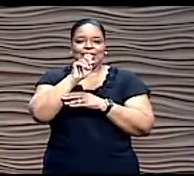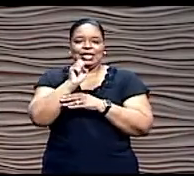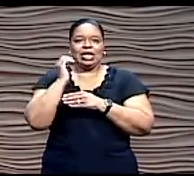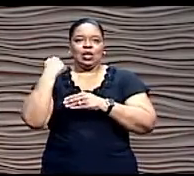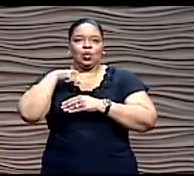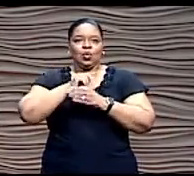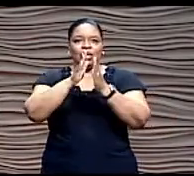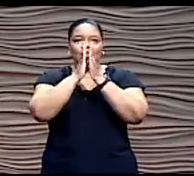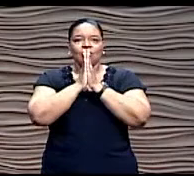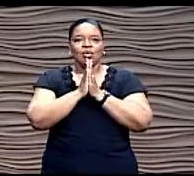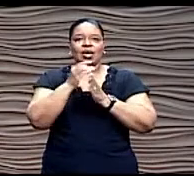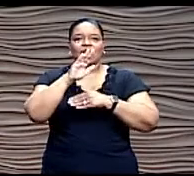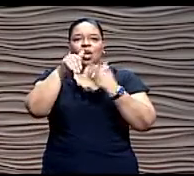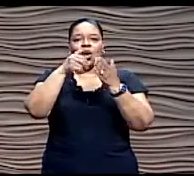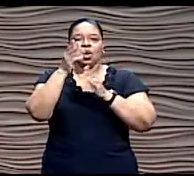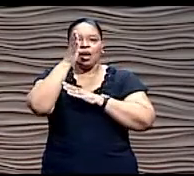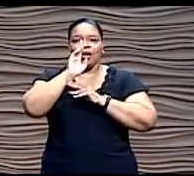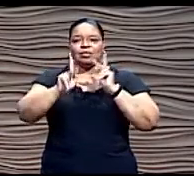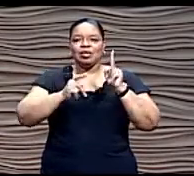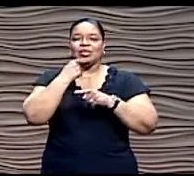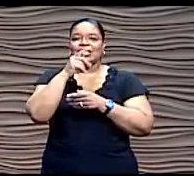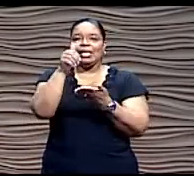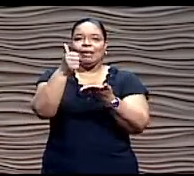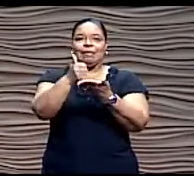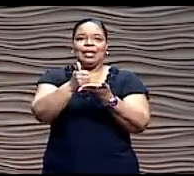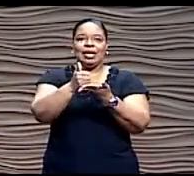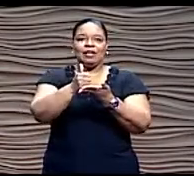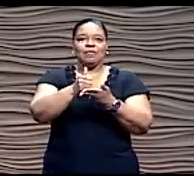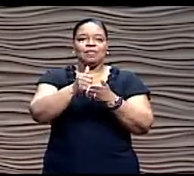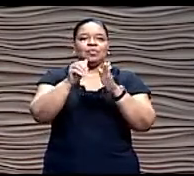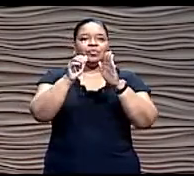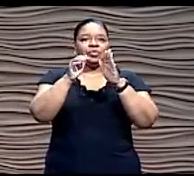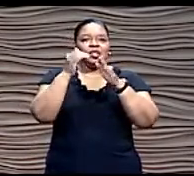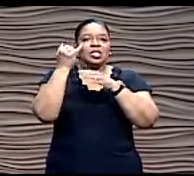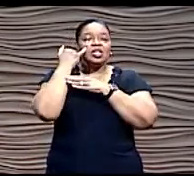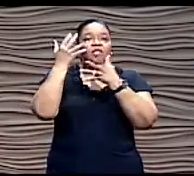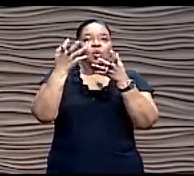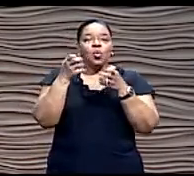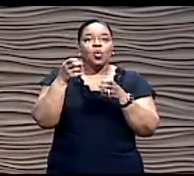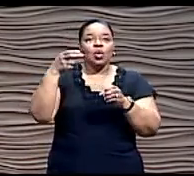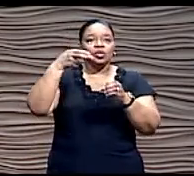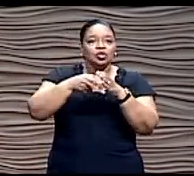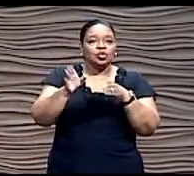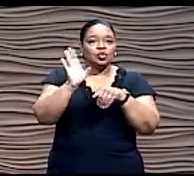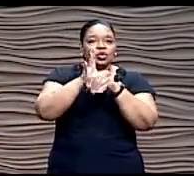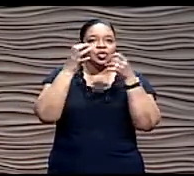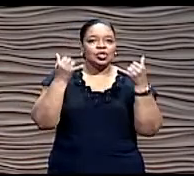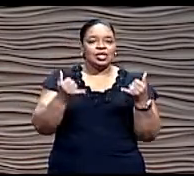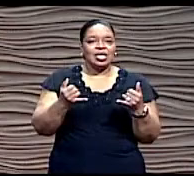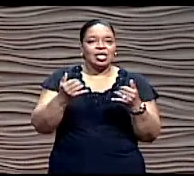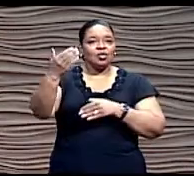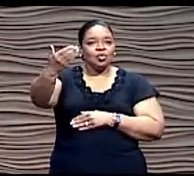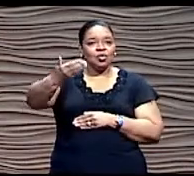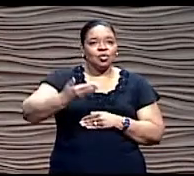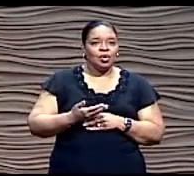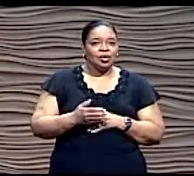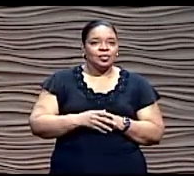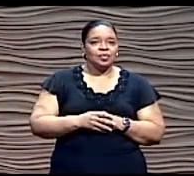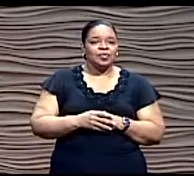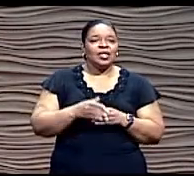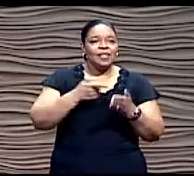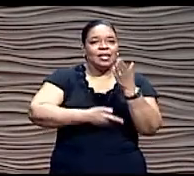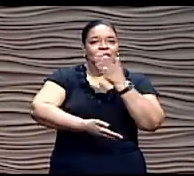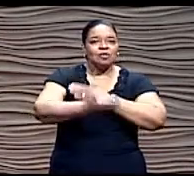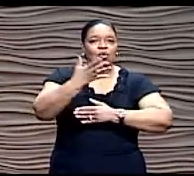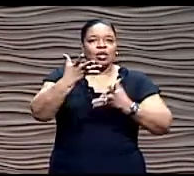God's people say, amen. The door of the church is open. And this morning I want to invite